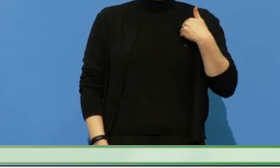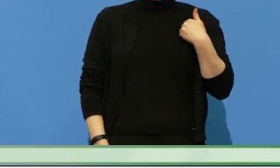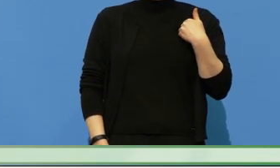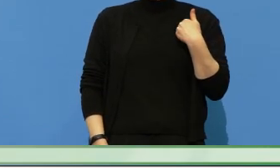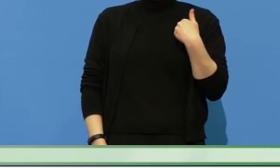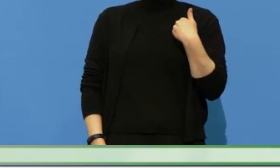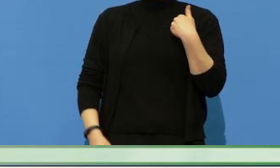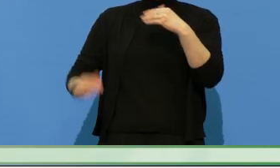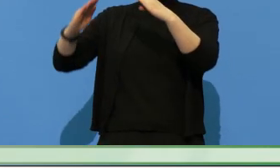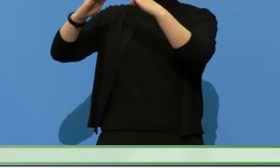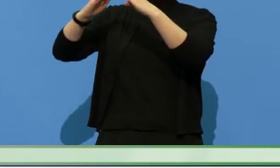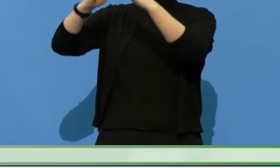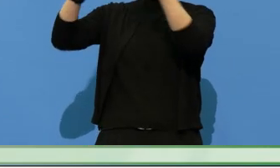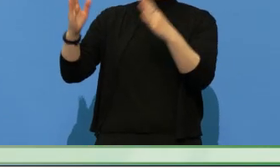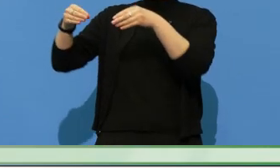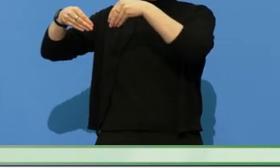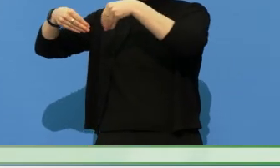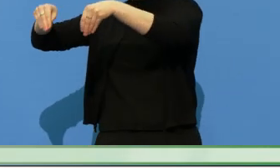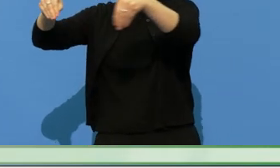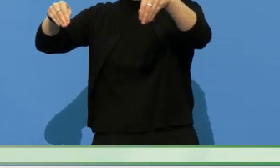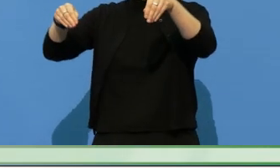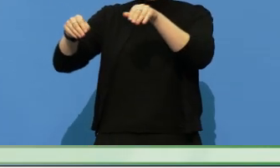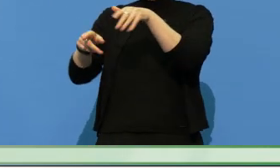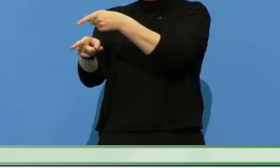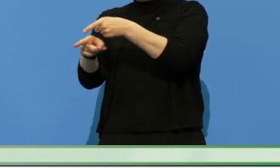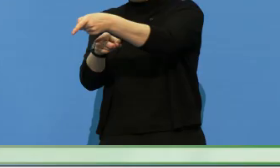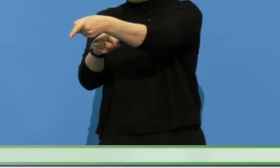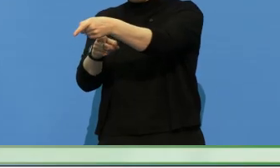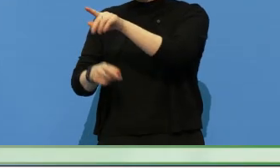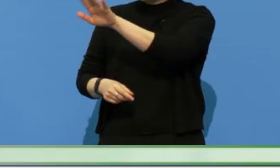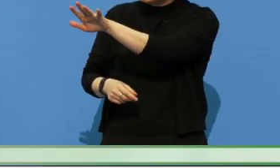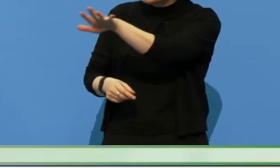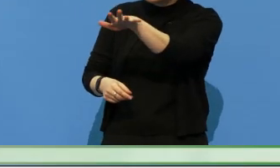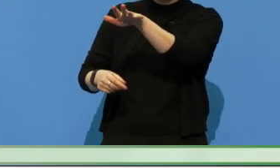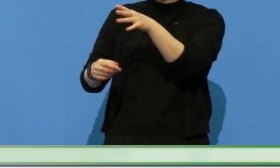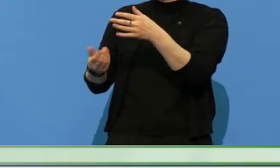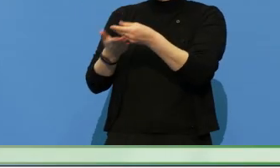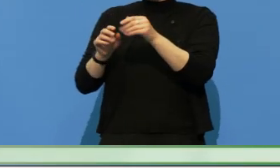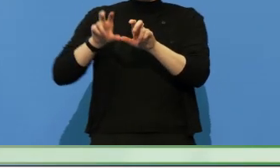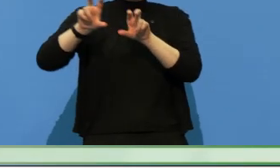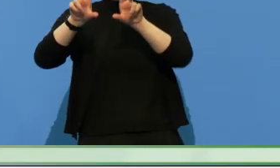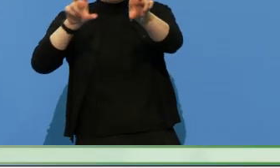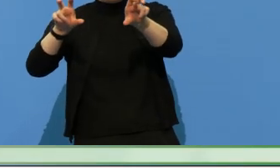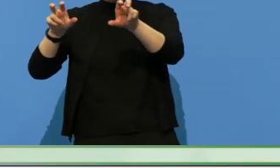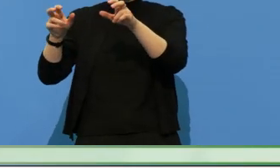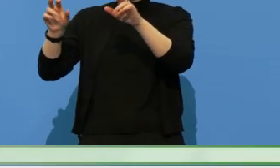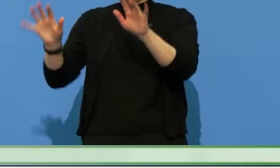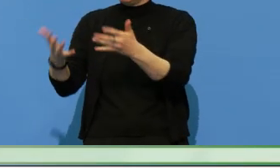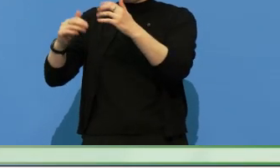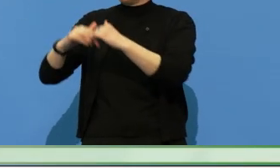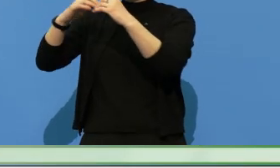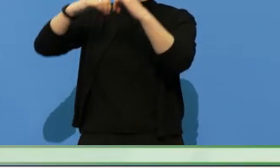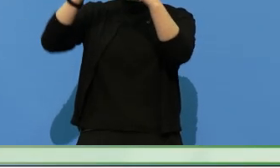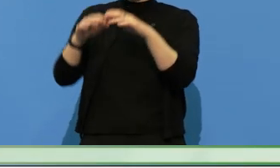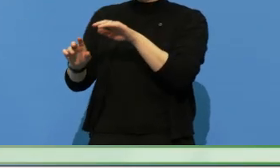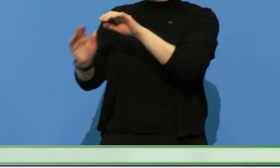the investors and developers that accessibility and universal design should be put at the very beginning